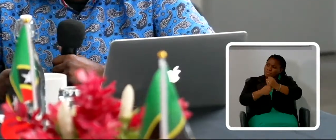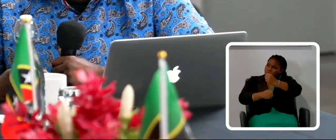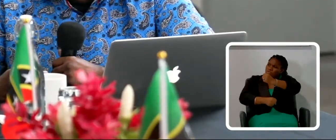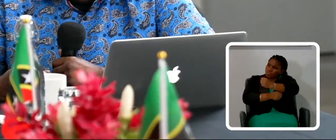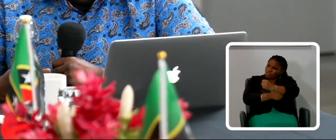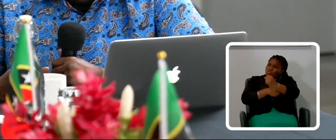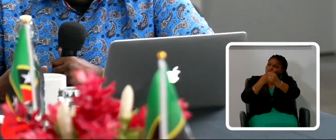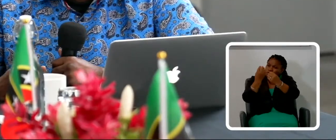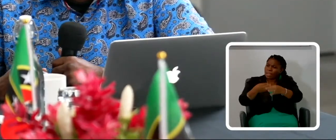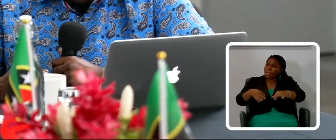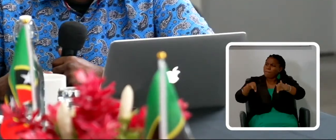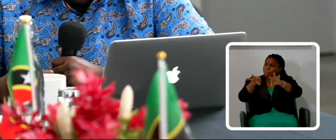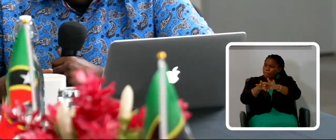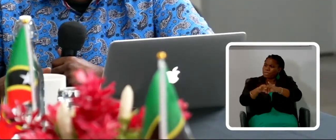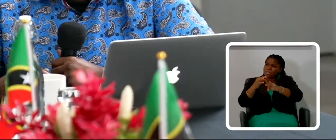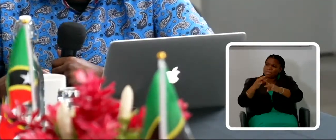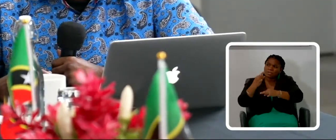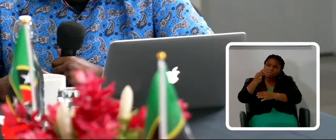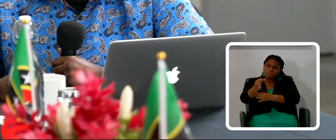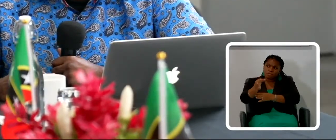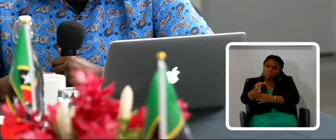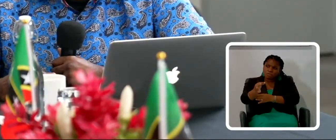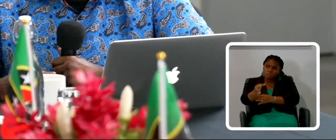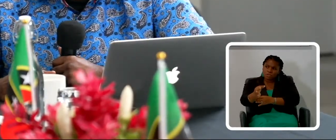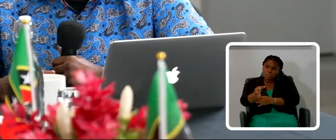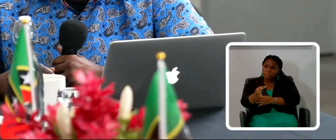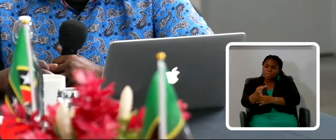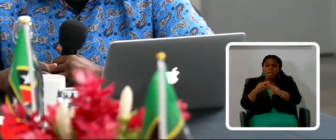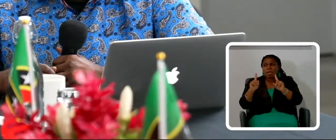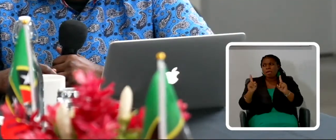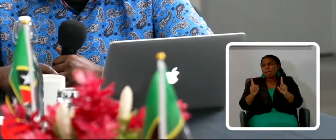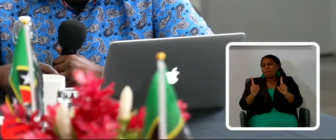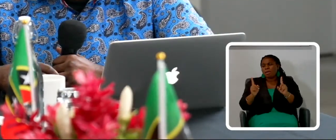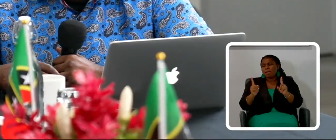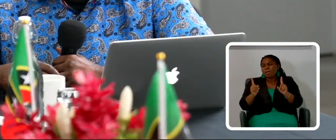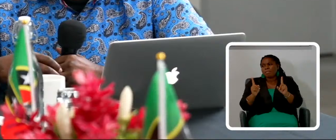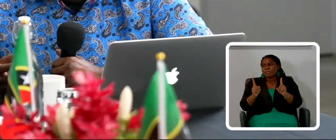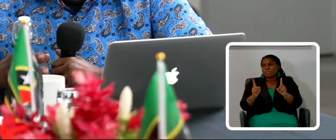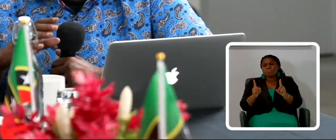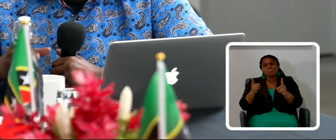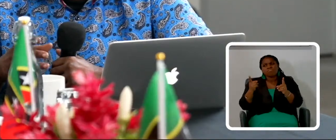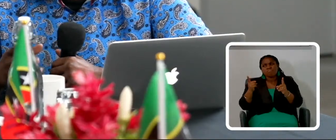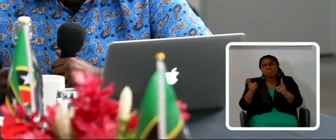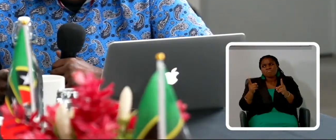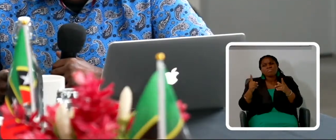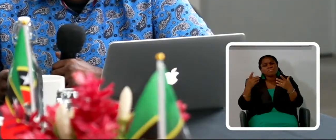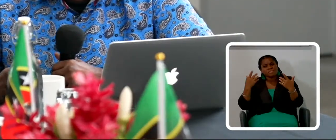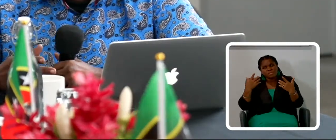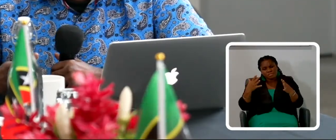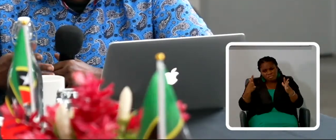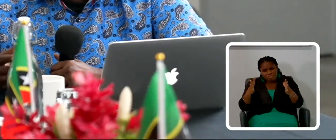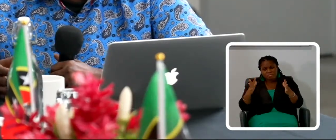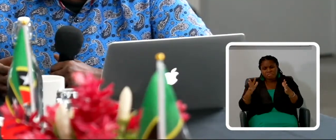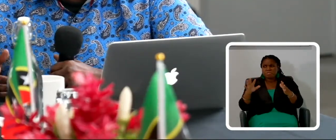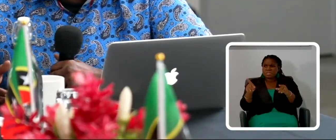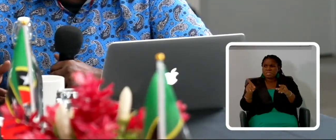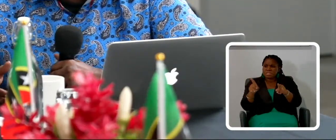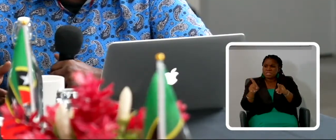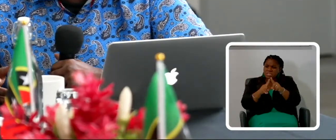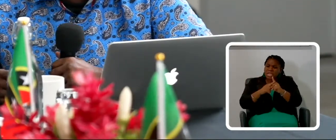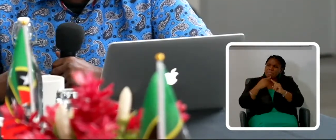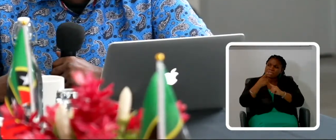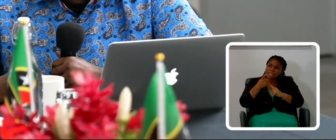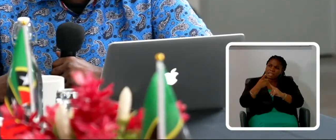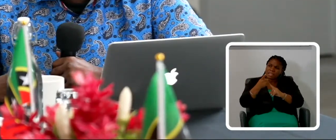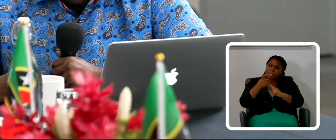things that will flow from that. But you have also indicated that you've had